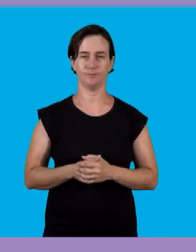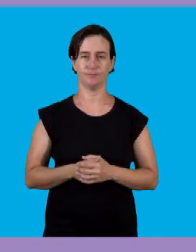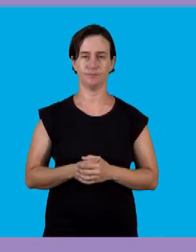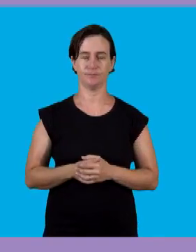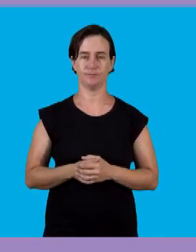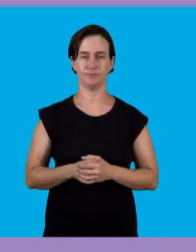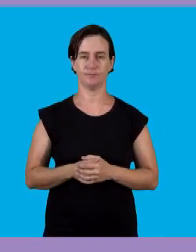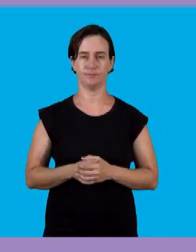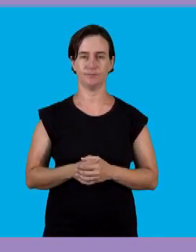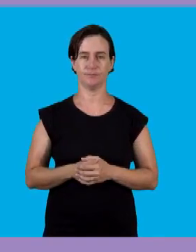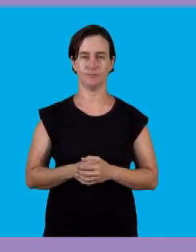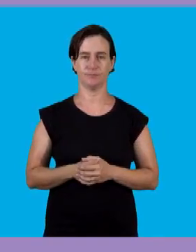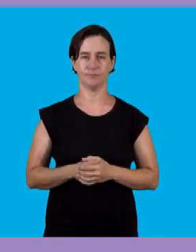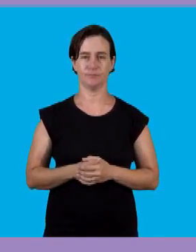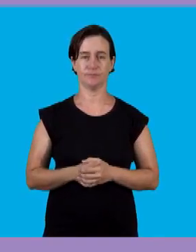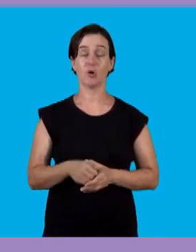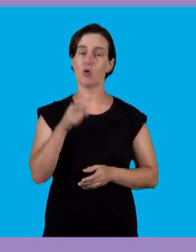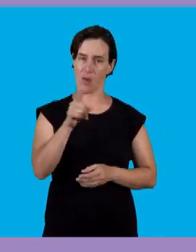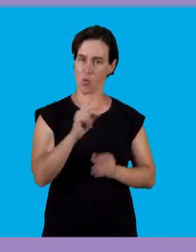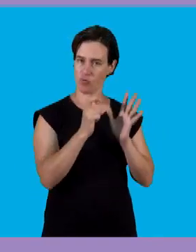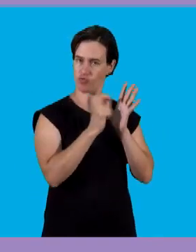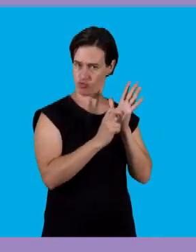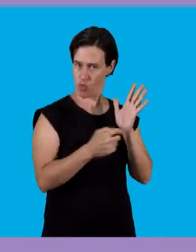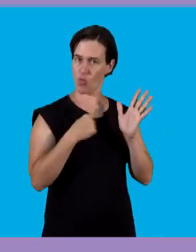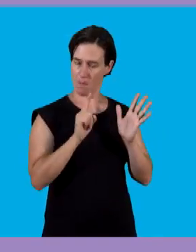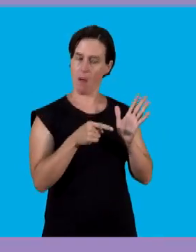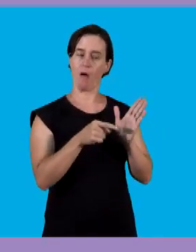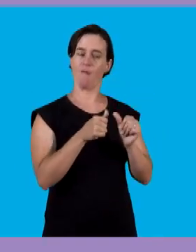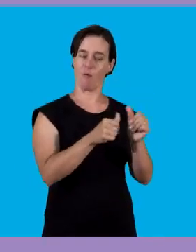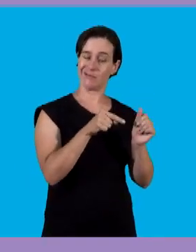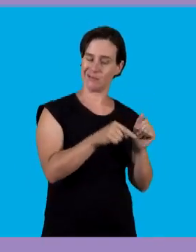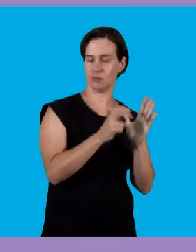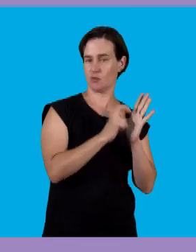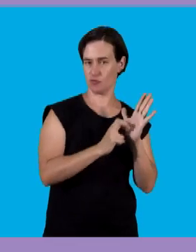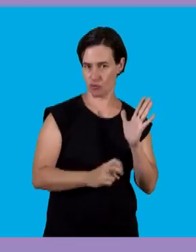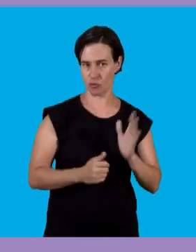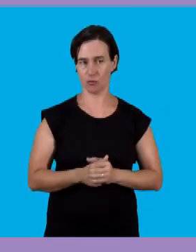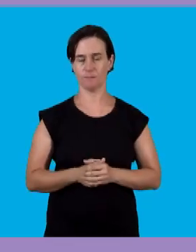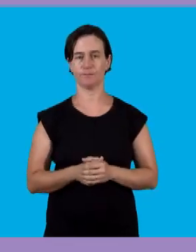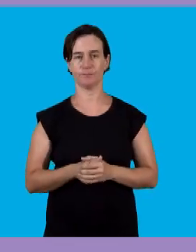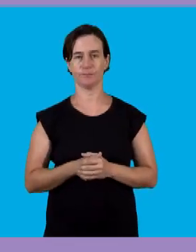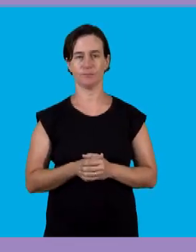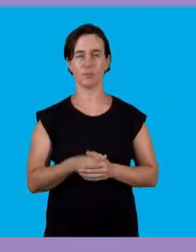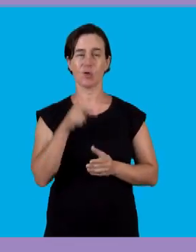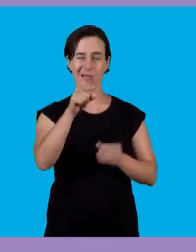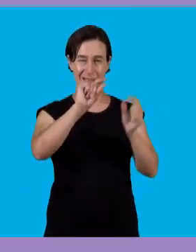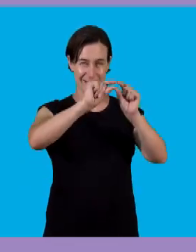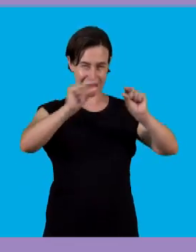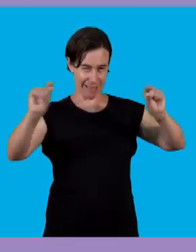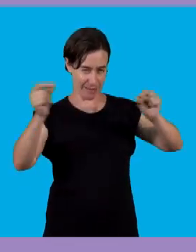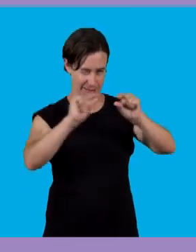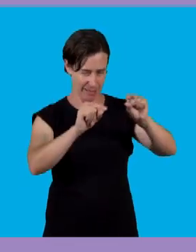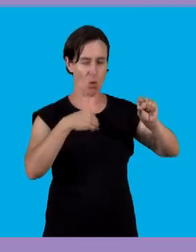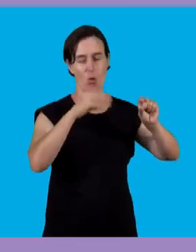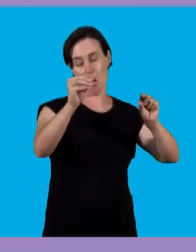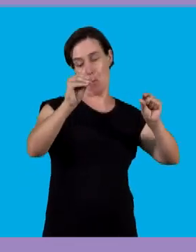So that is our rule that we are now going to take this representation and put it